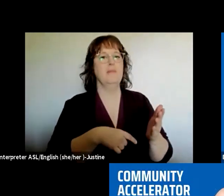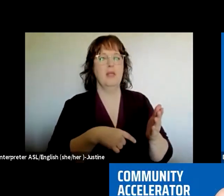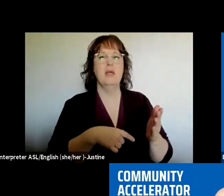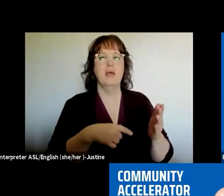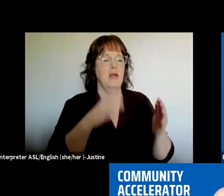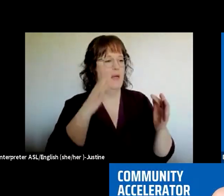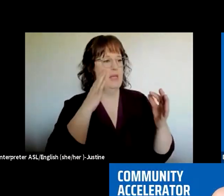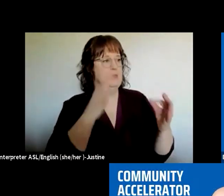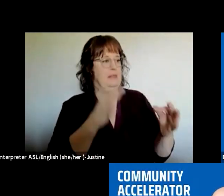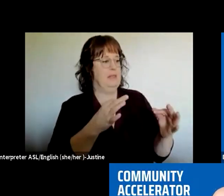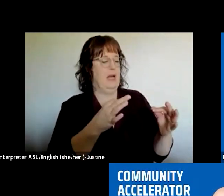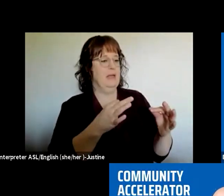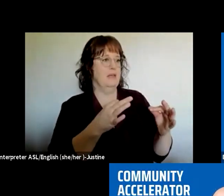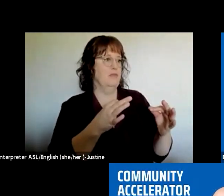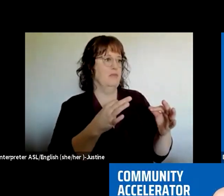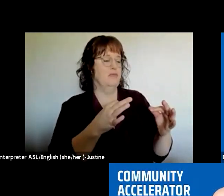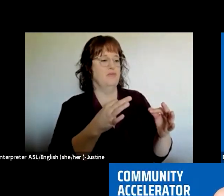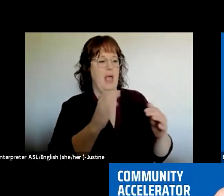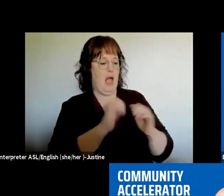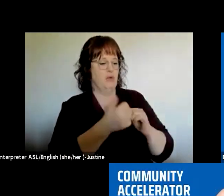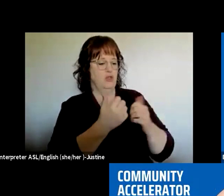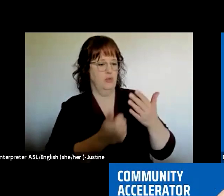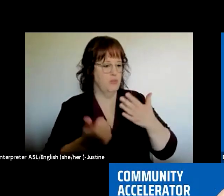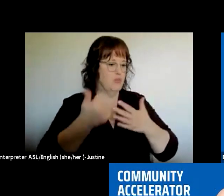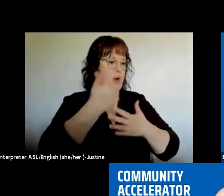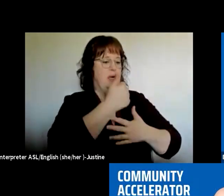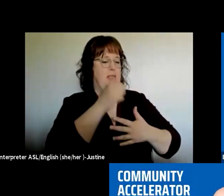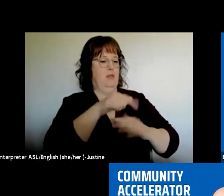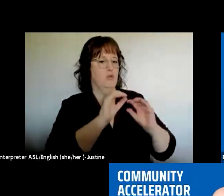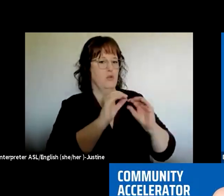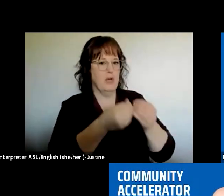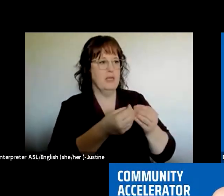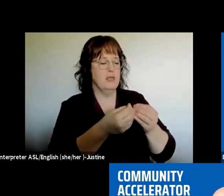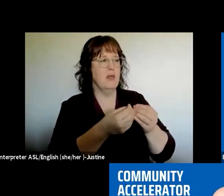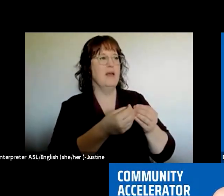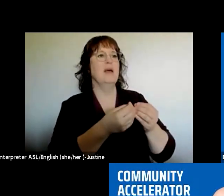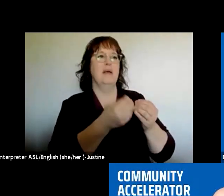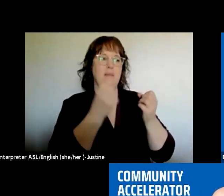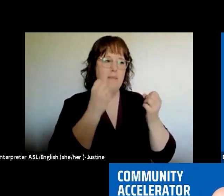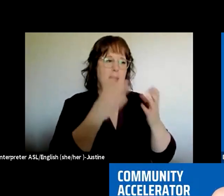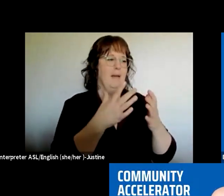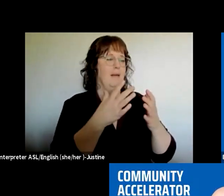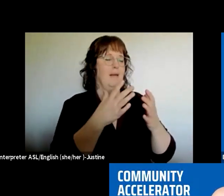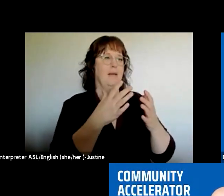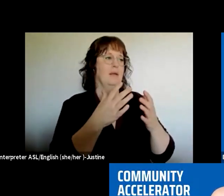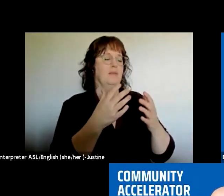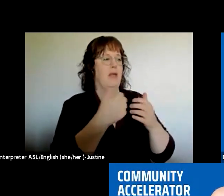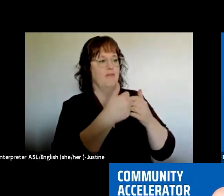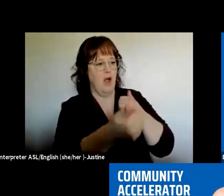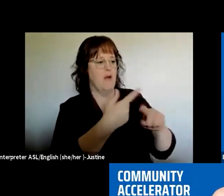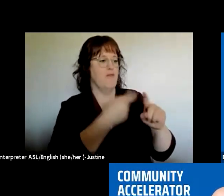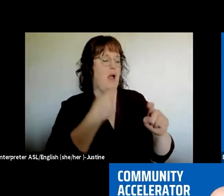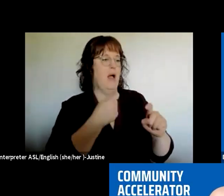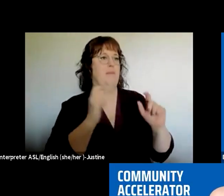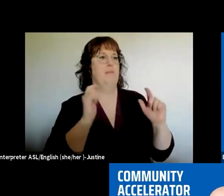program, to prioritize organizations that have been furthest away from large-scale philanthropy. And that includes Black, Indigenous, and people